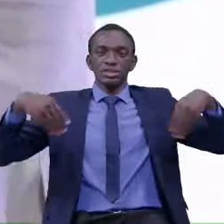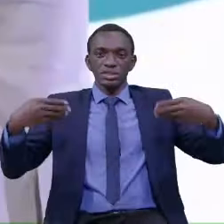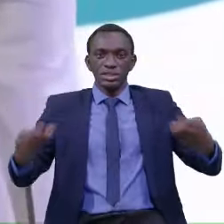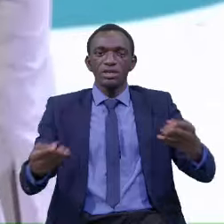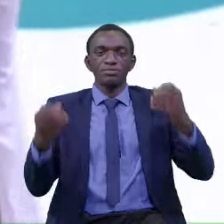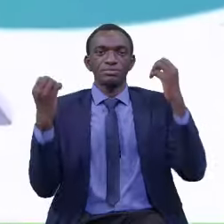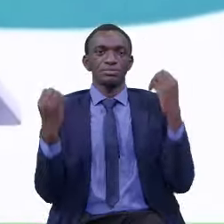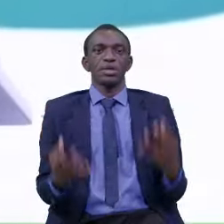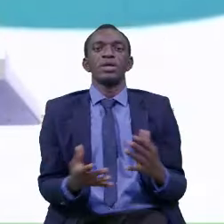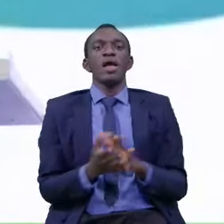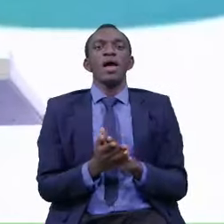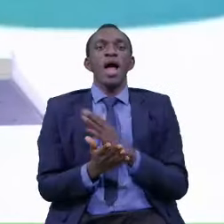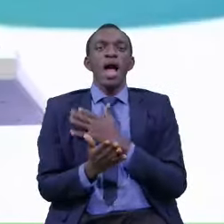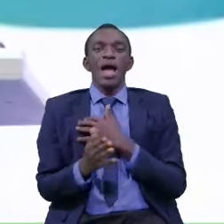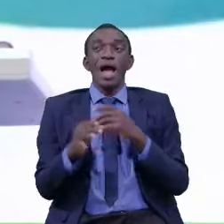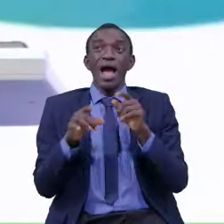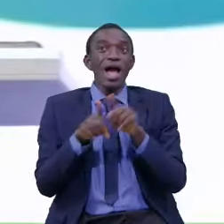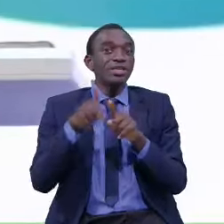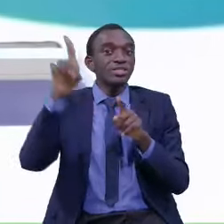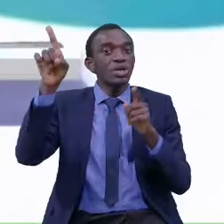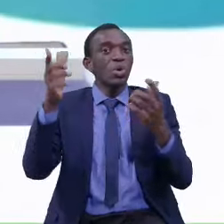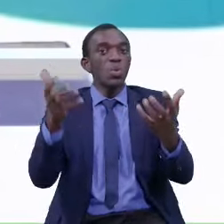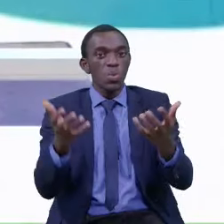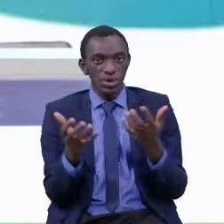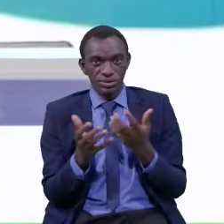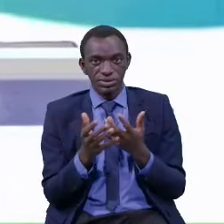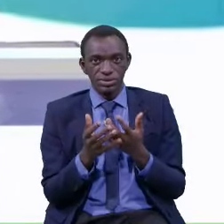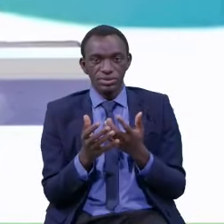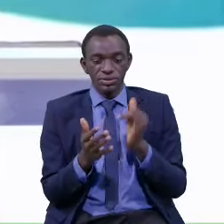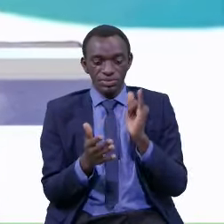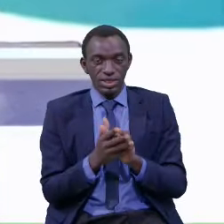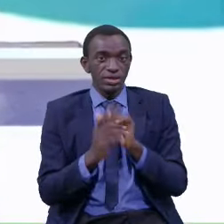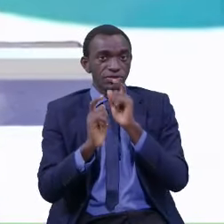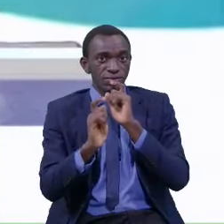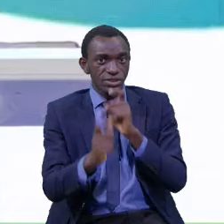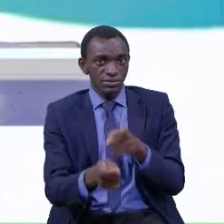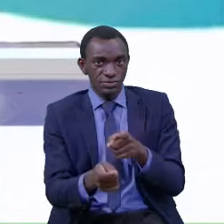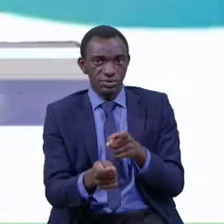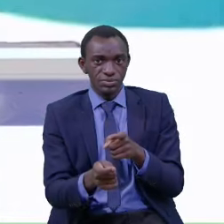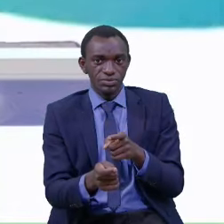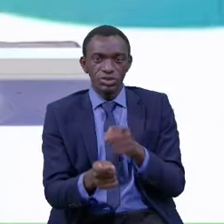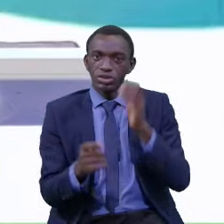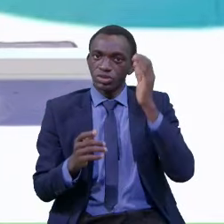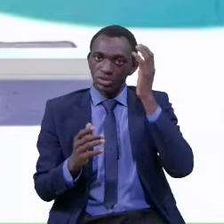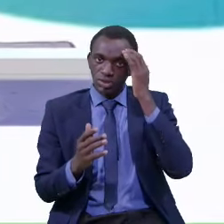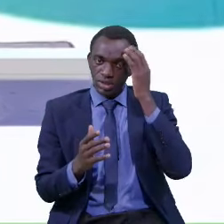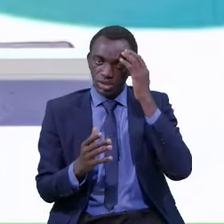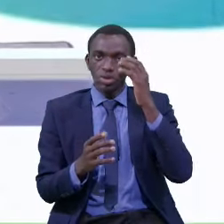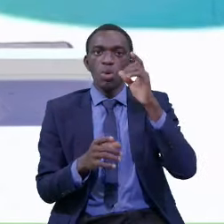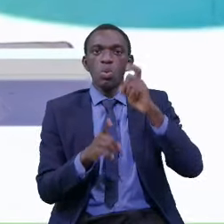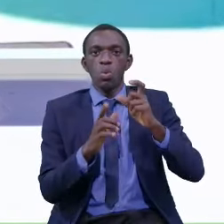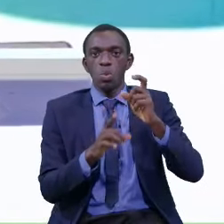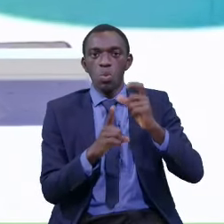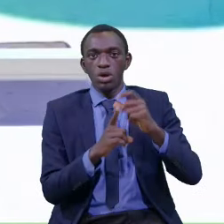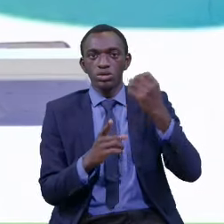as he will. That gift, knowledge, word of knowledge, word